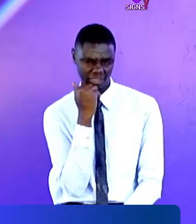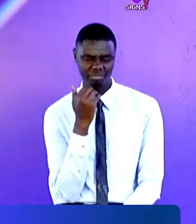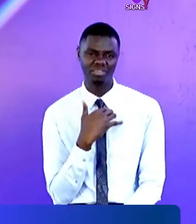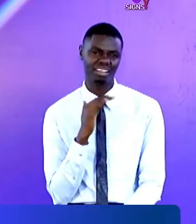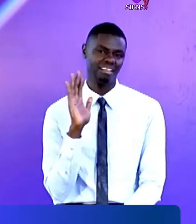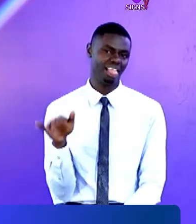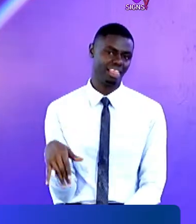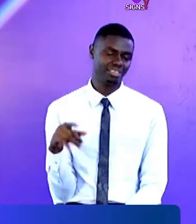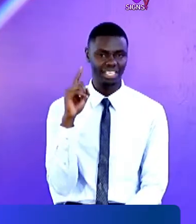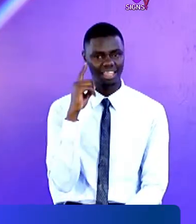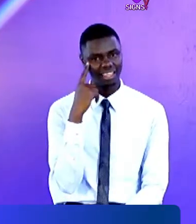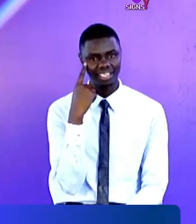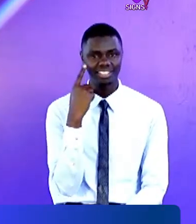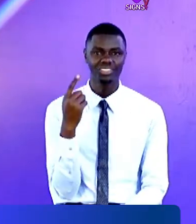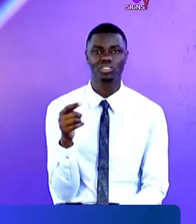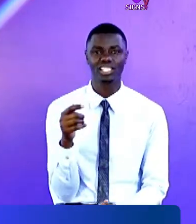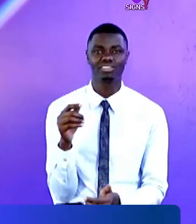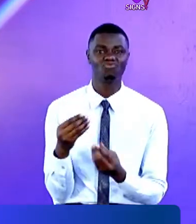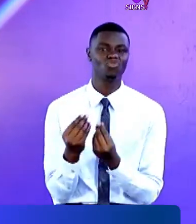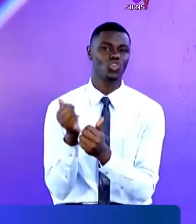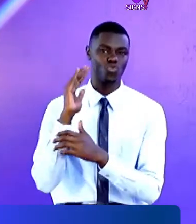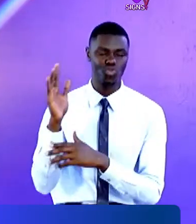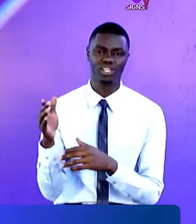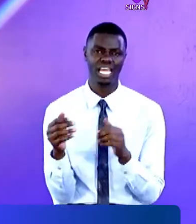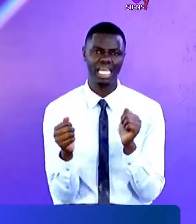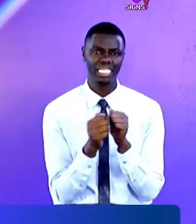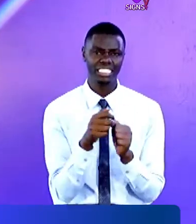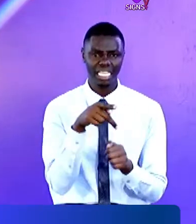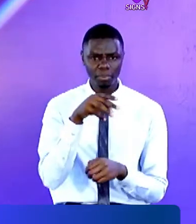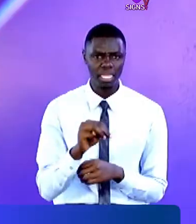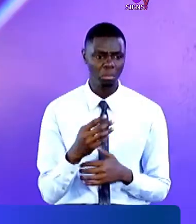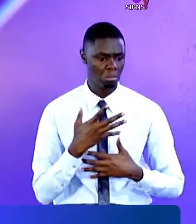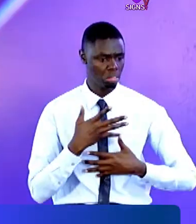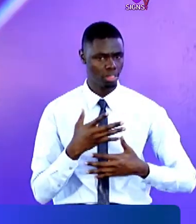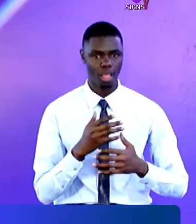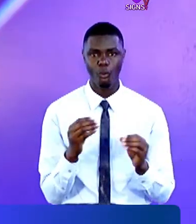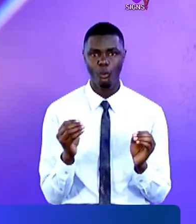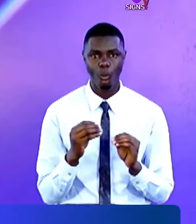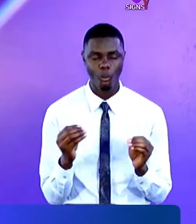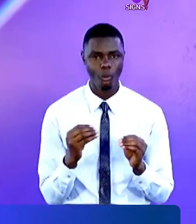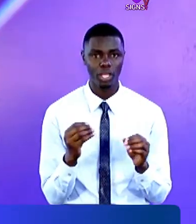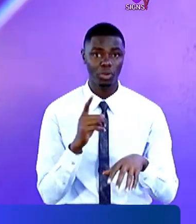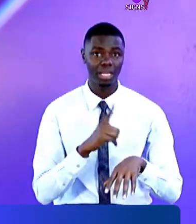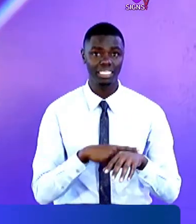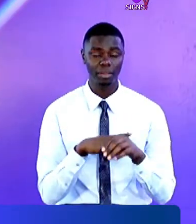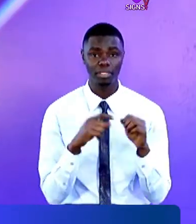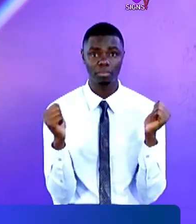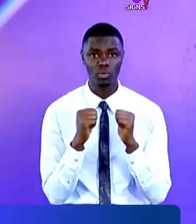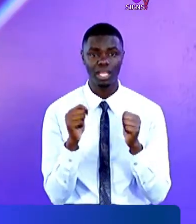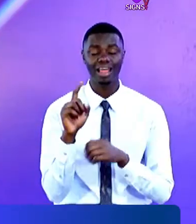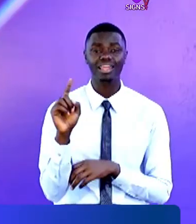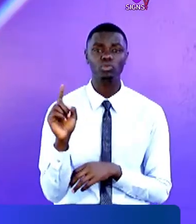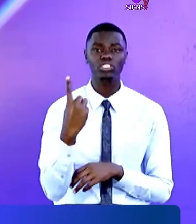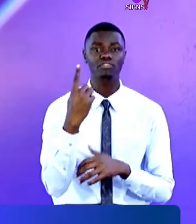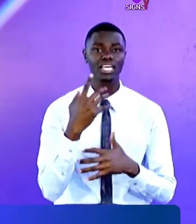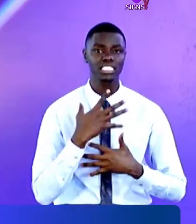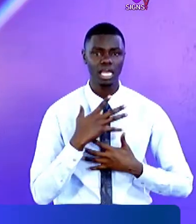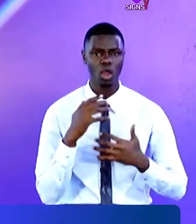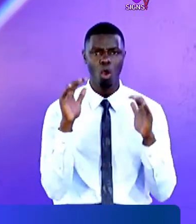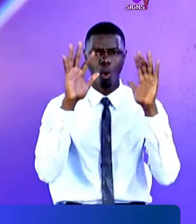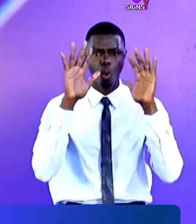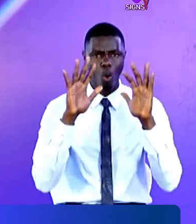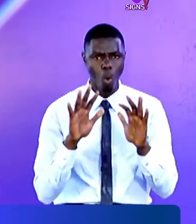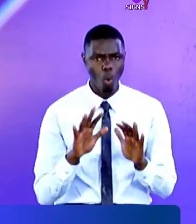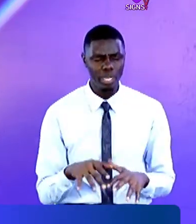granted until it was around 10 p.m. I couldn't breathe. It was during winter. You know, that was the first winter. Yeah. So I felt I